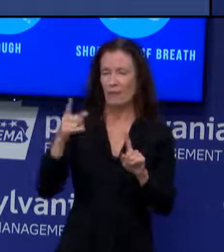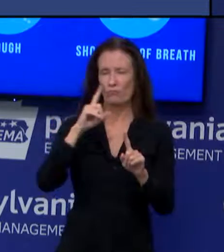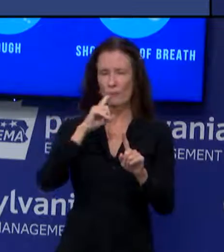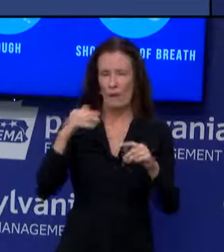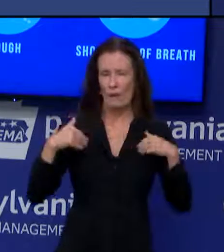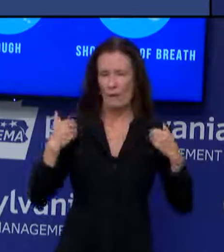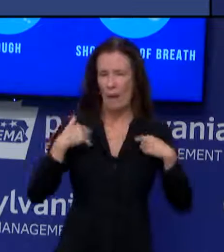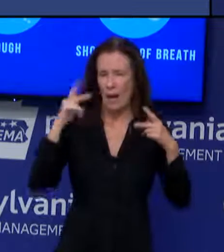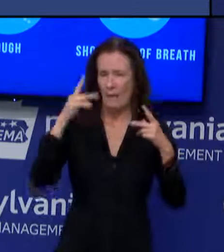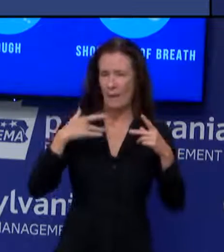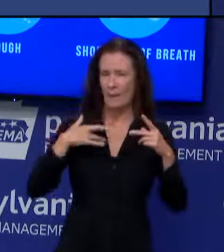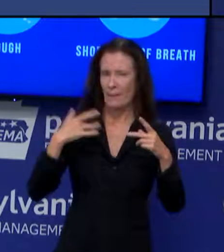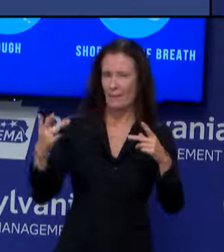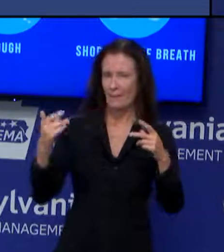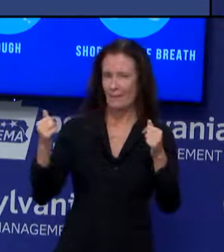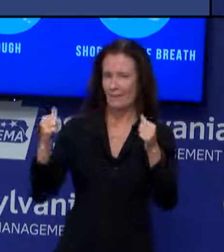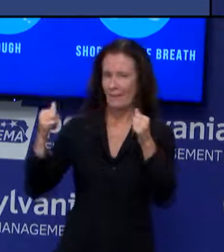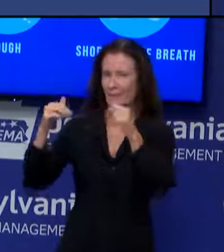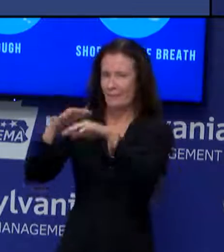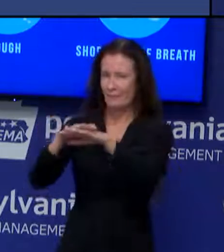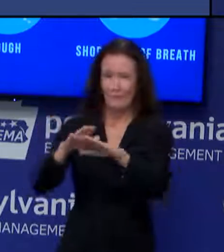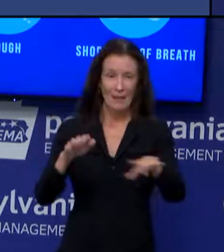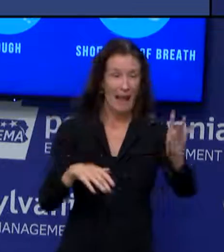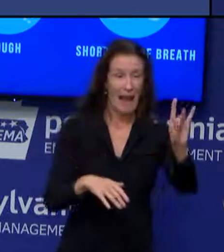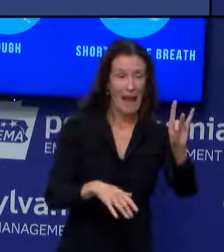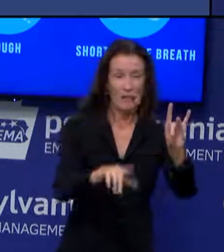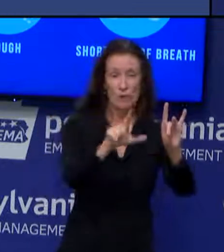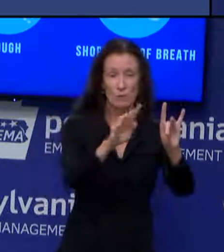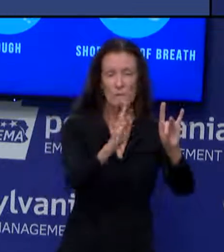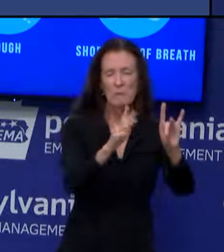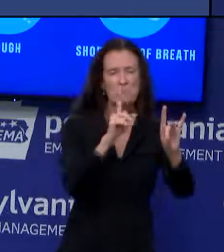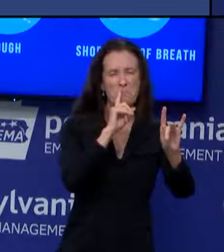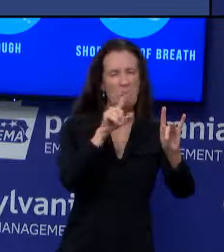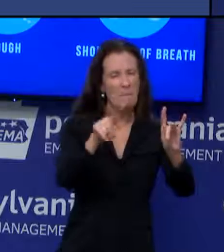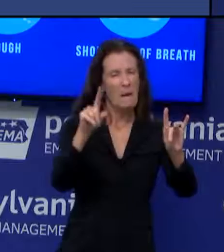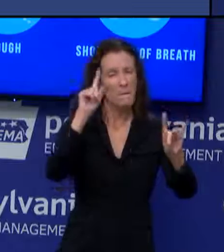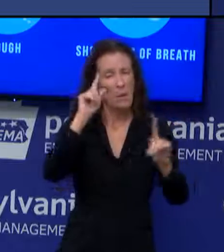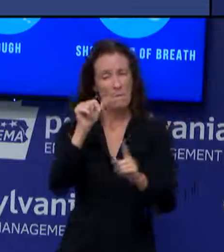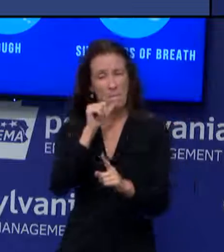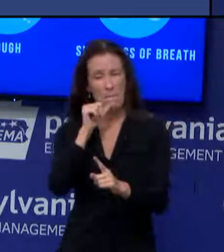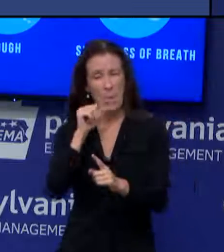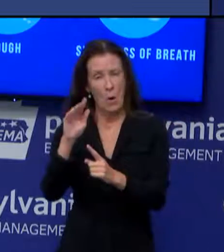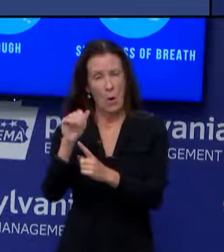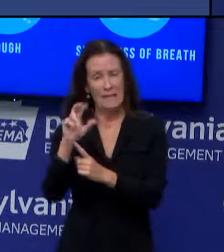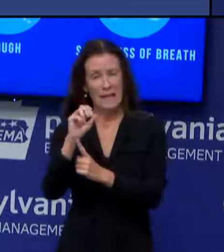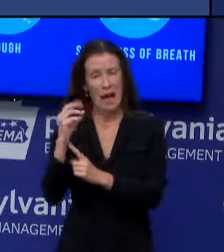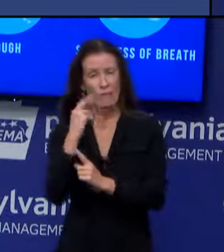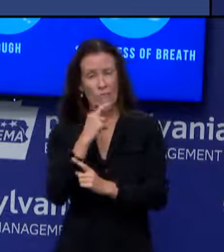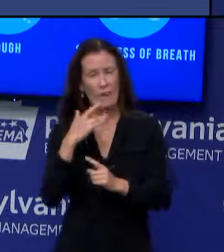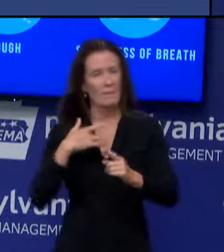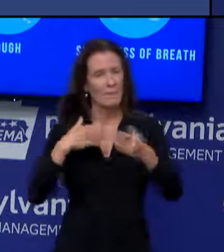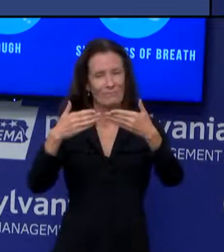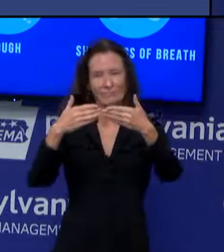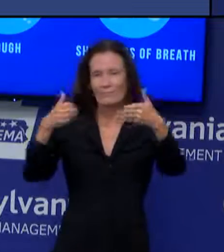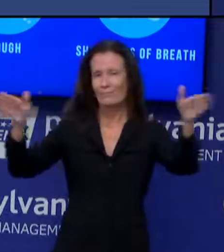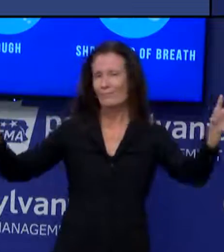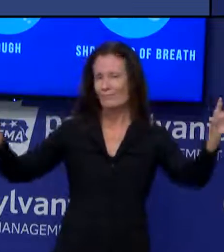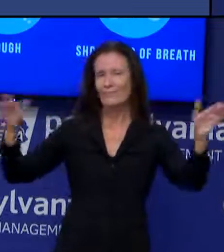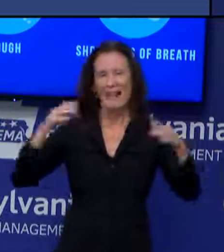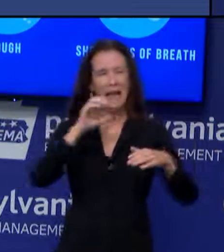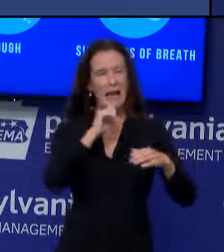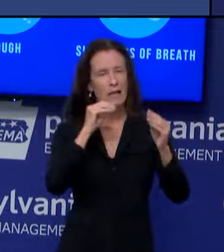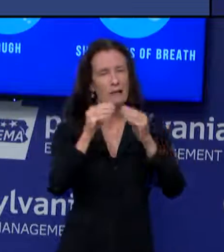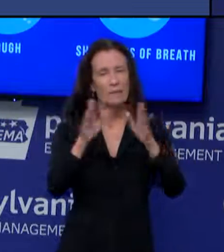were primarily being impacted by restaurants, by bars, by nightclubs, by other social gatherings. There had